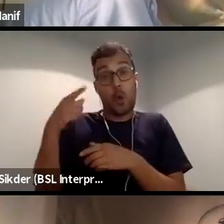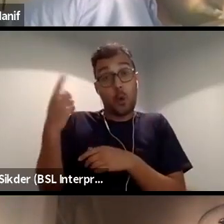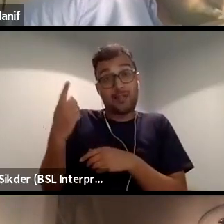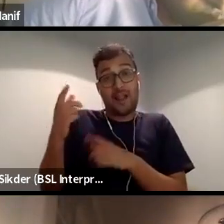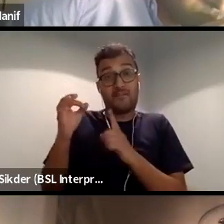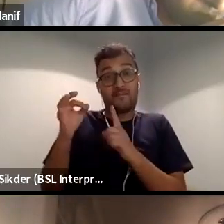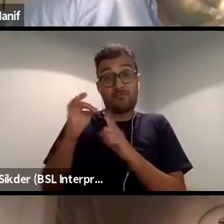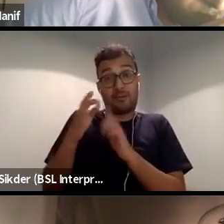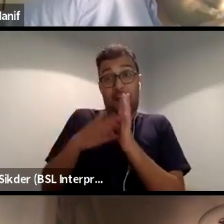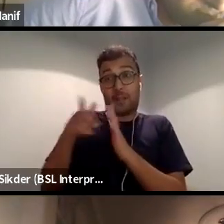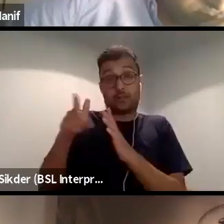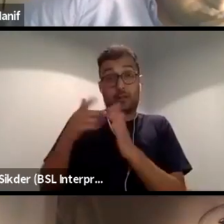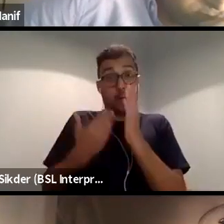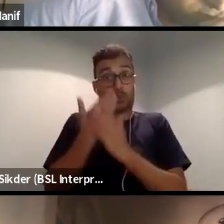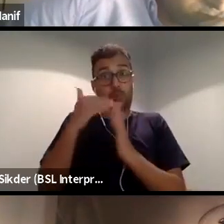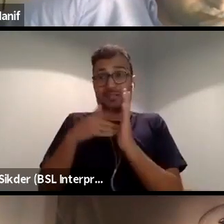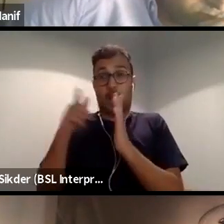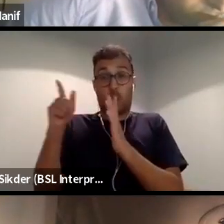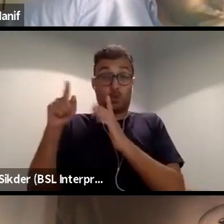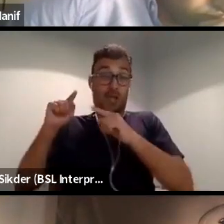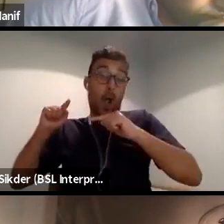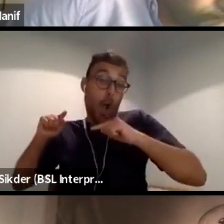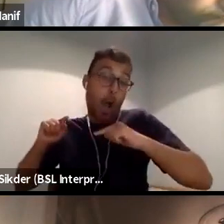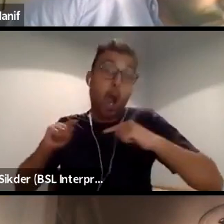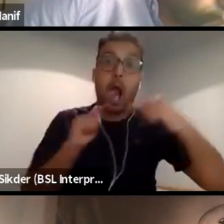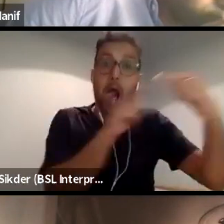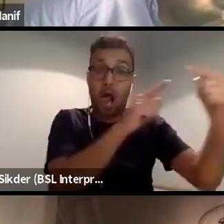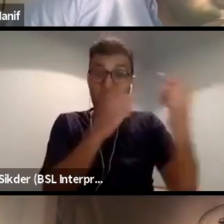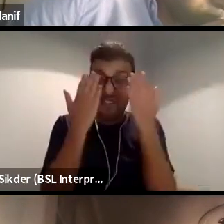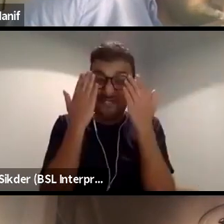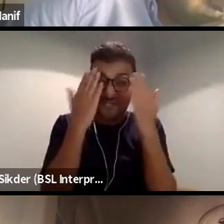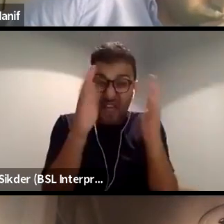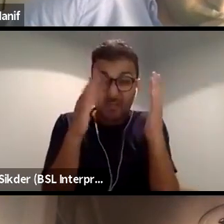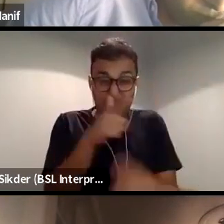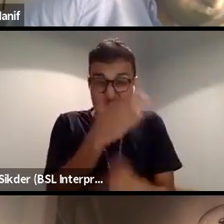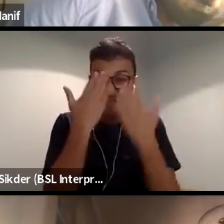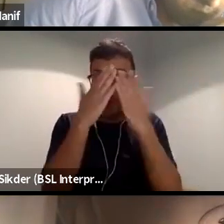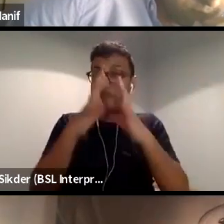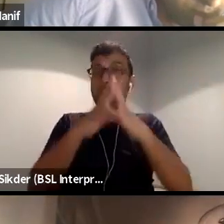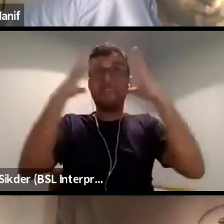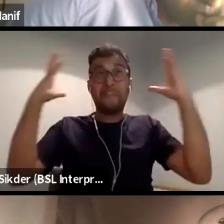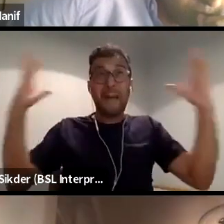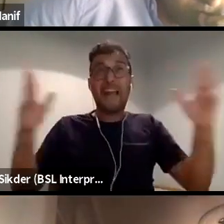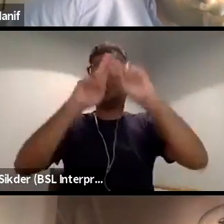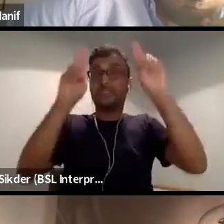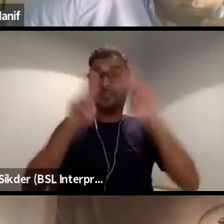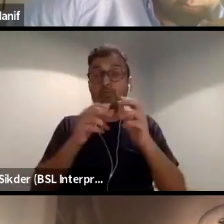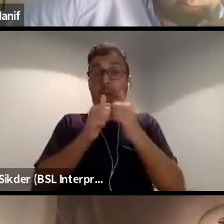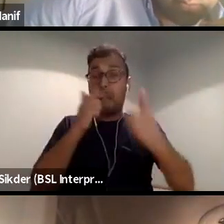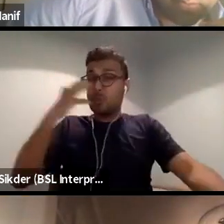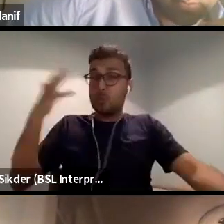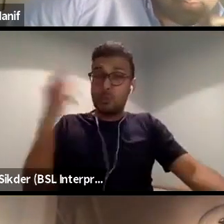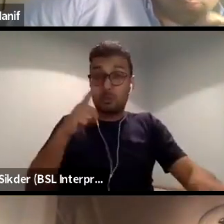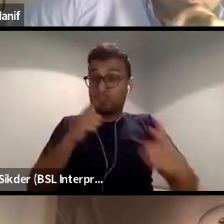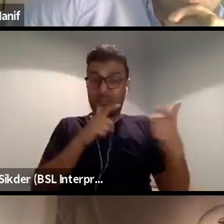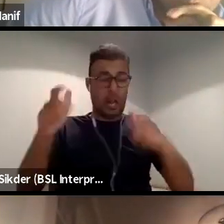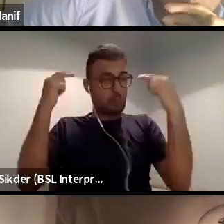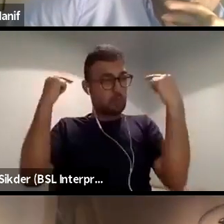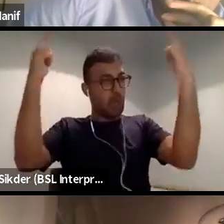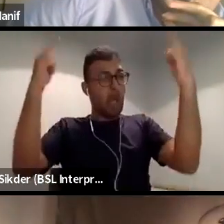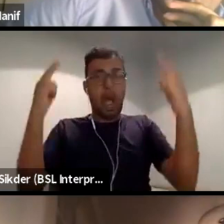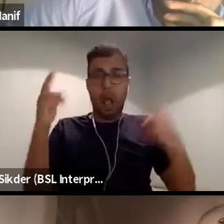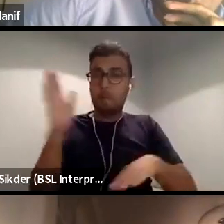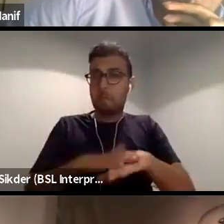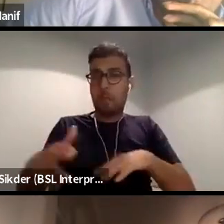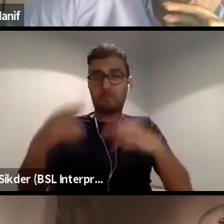countries, is significant. So yeah, I mean, it was a turning point in many ways, but we should also highlight that because